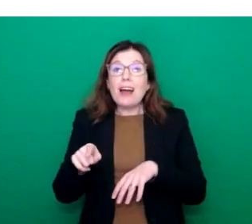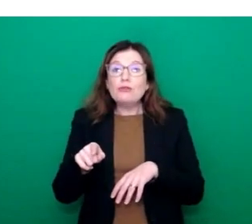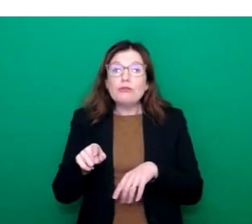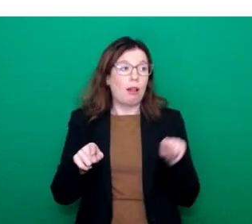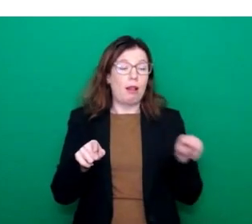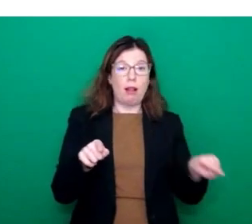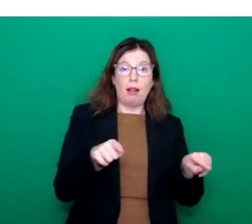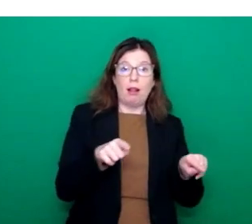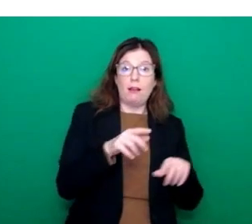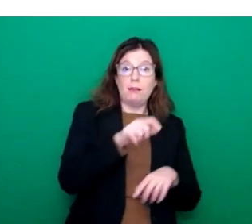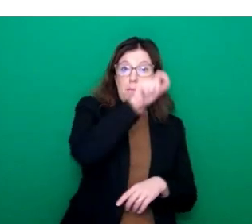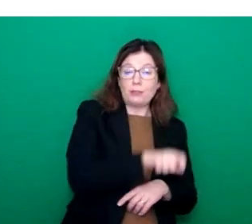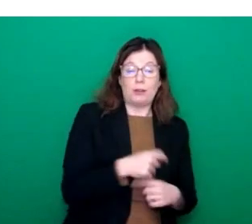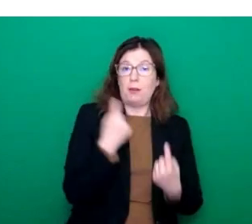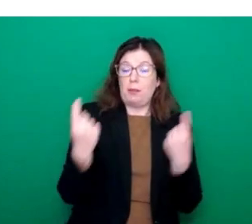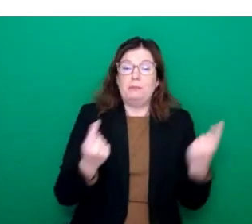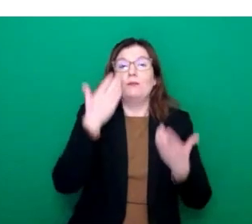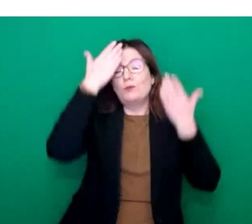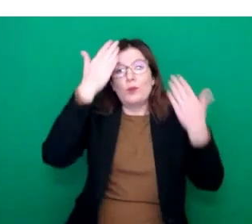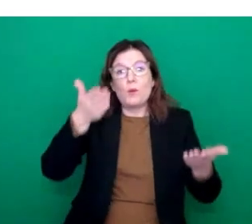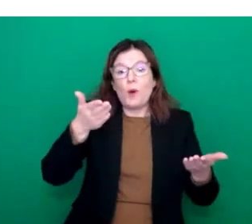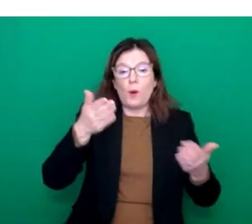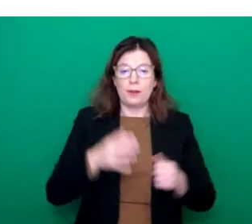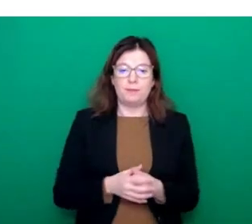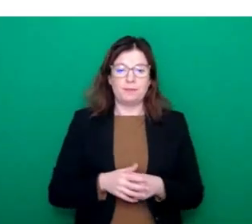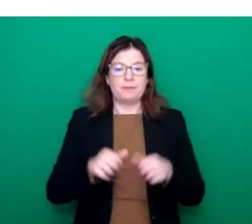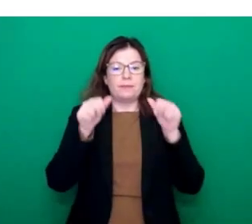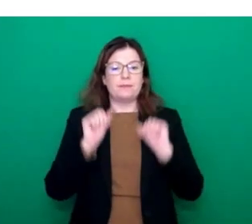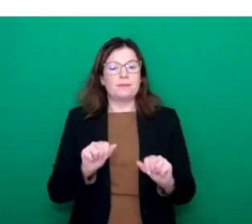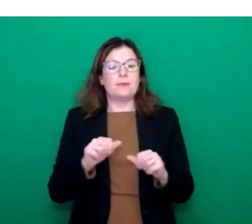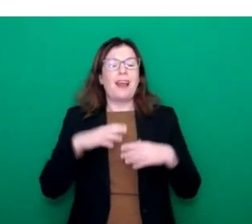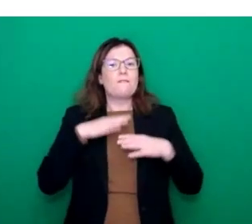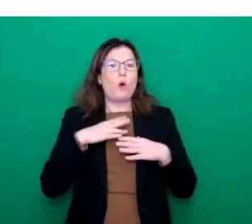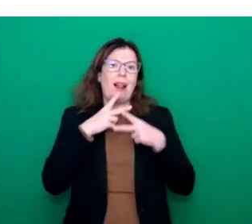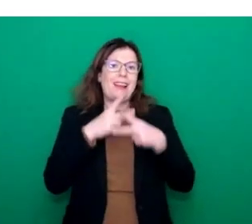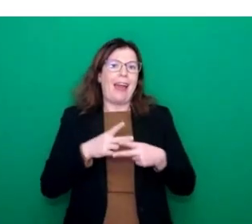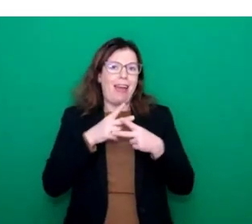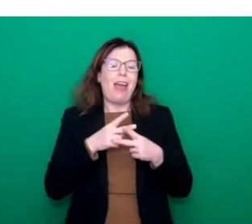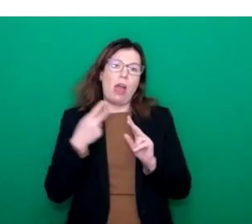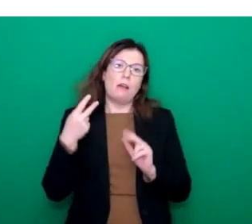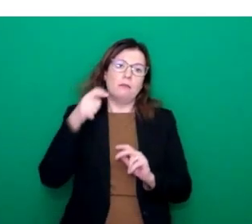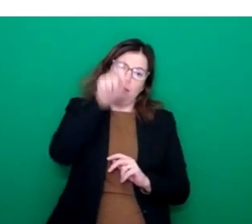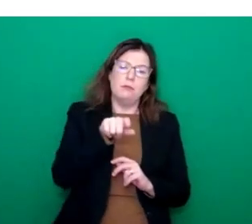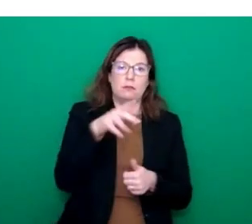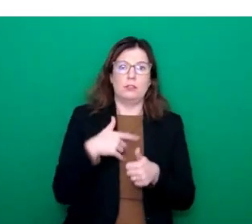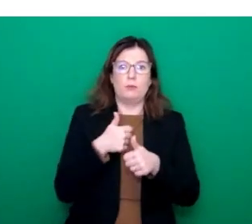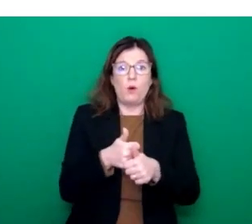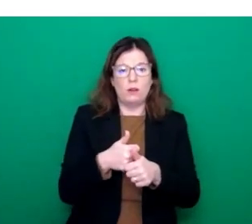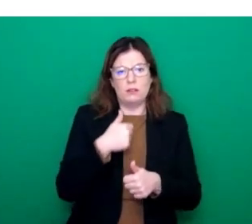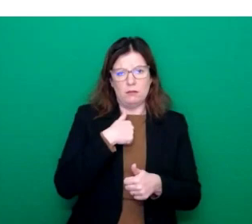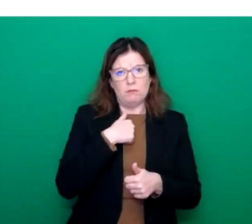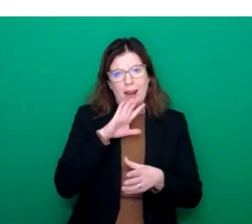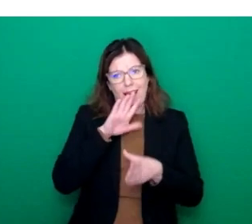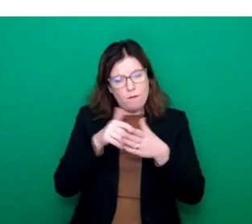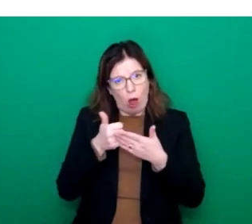aware. I've mentioned about supporting informal caregivers, and there's a lot of work going on in this area, and I'm involved with a lot of work in this